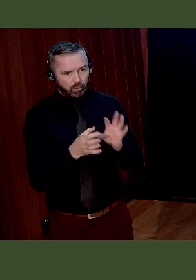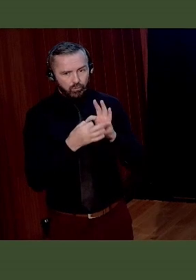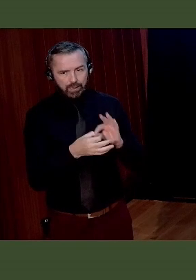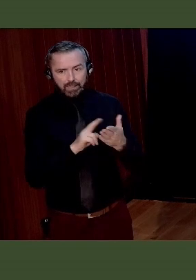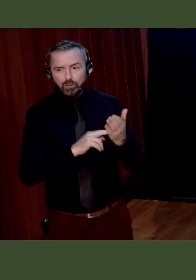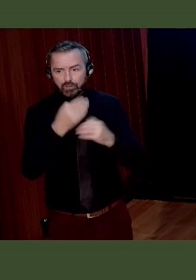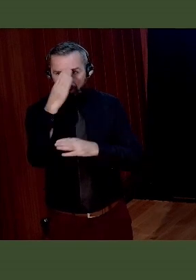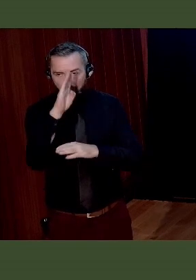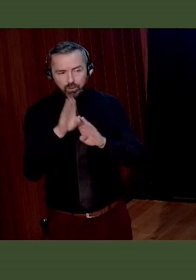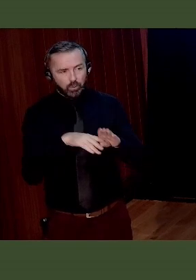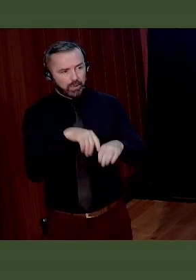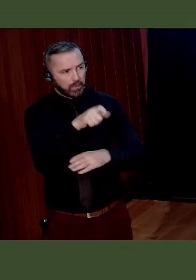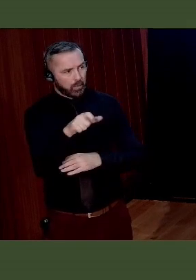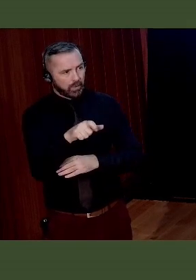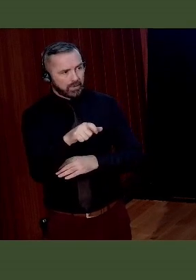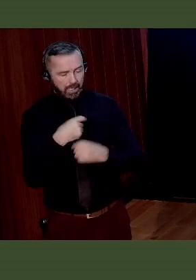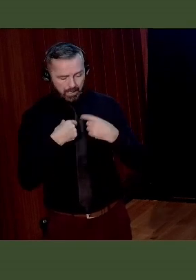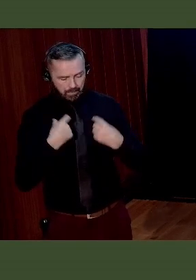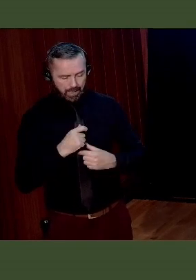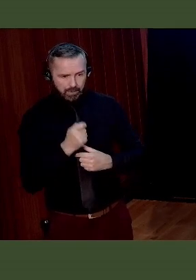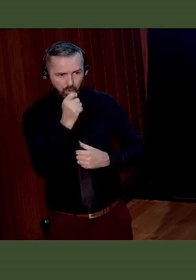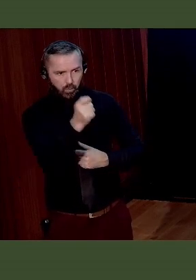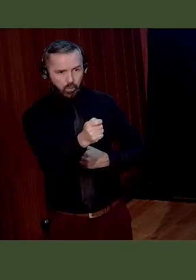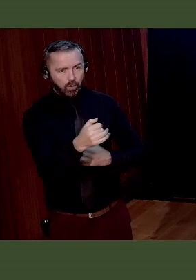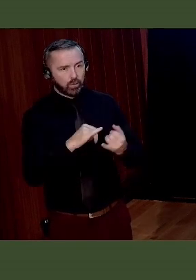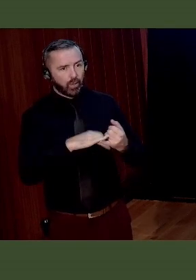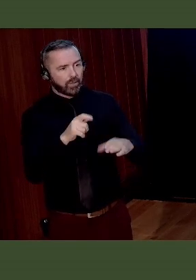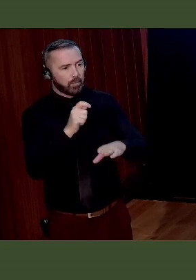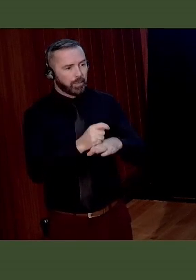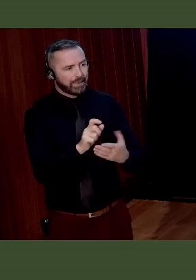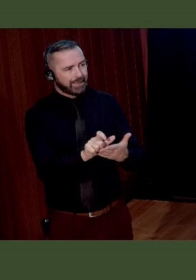use of Irish among the pupils. Medals were awarded to the pupils who composed the best essays in the